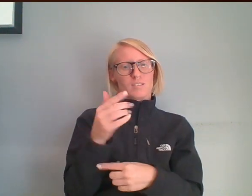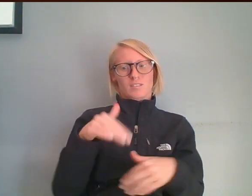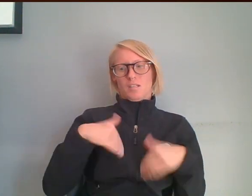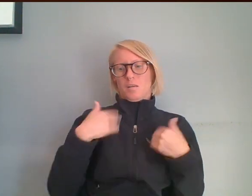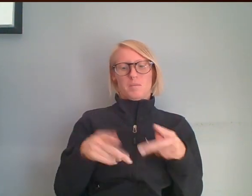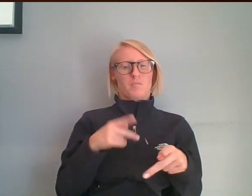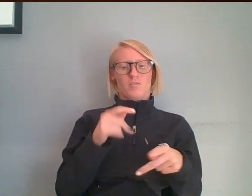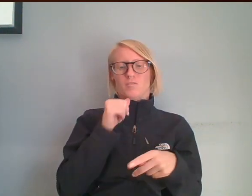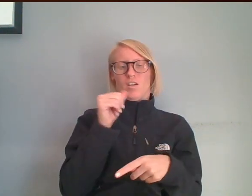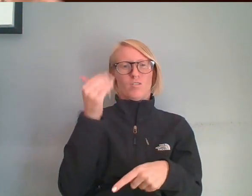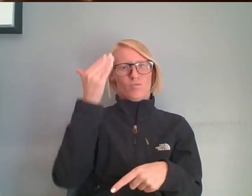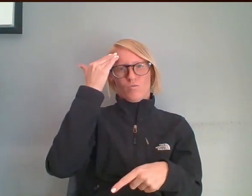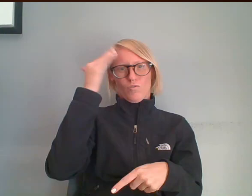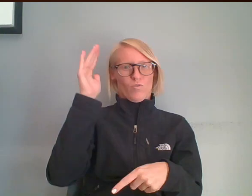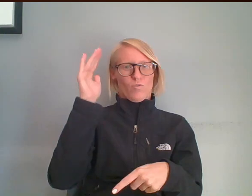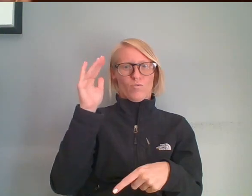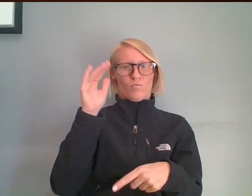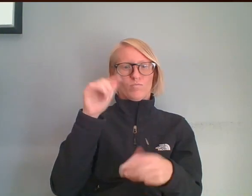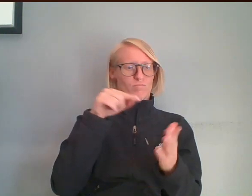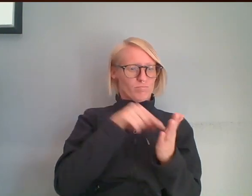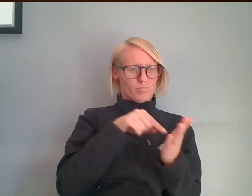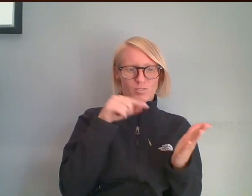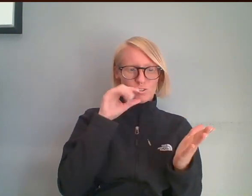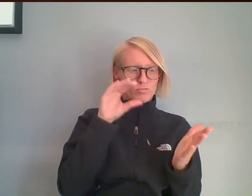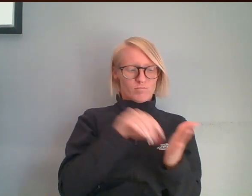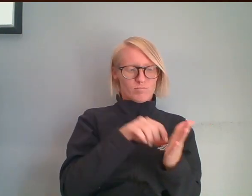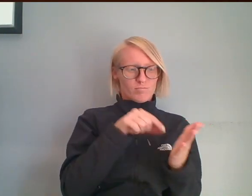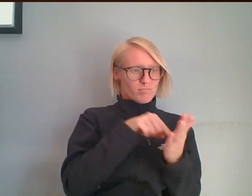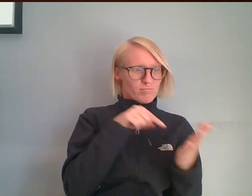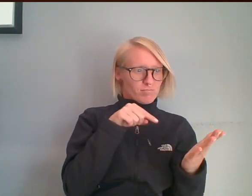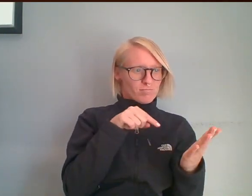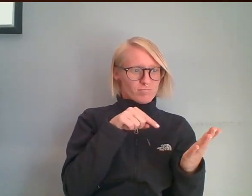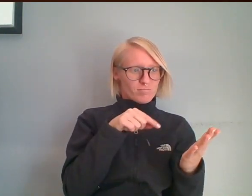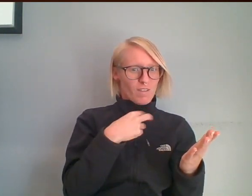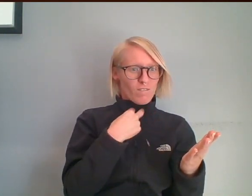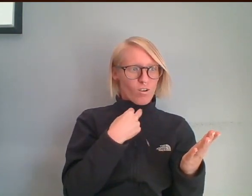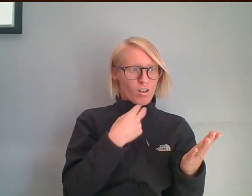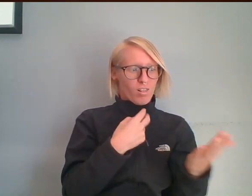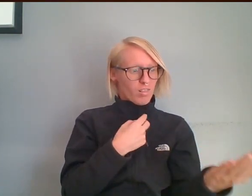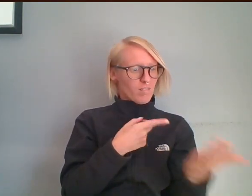remember phone numbers. They just need to look at a picture, push a button, and then the voice starts talking on the other